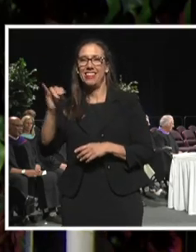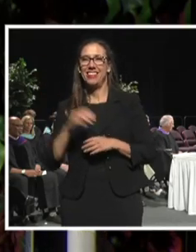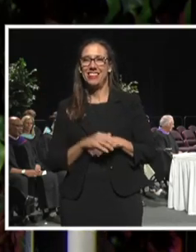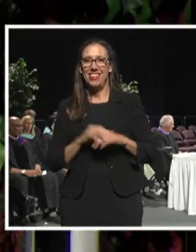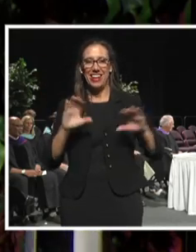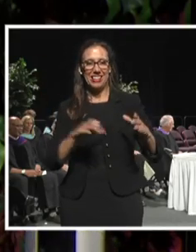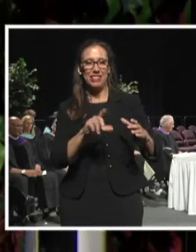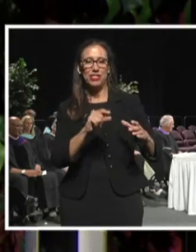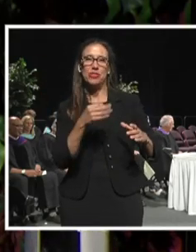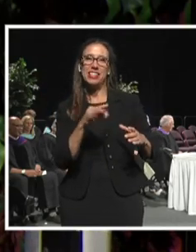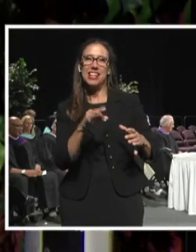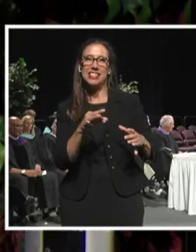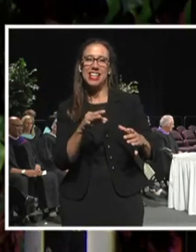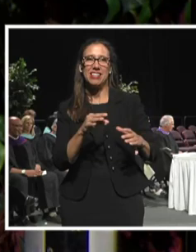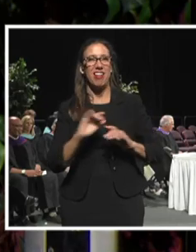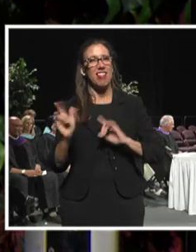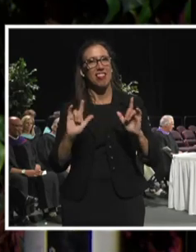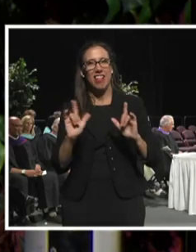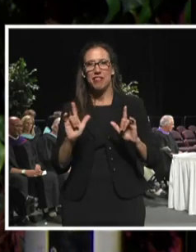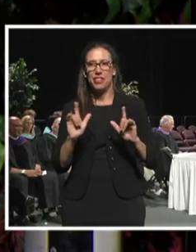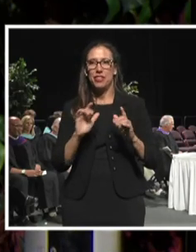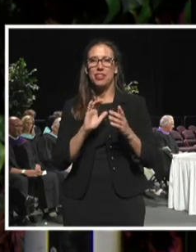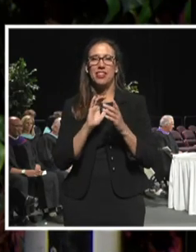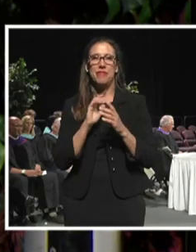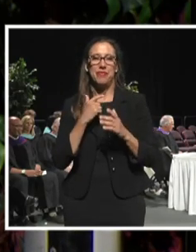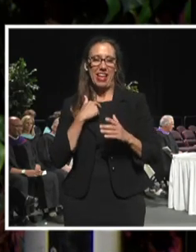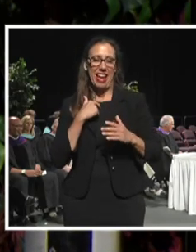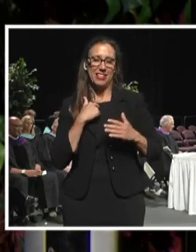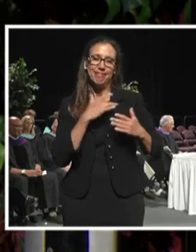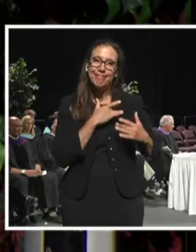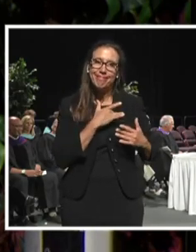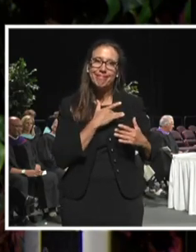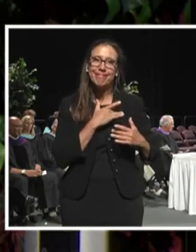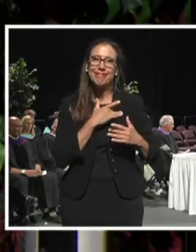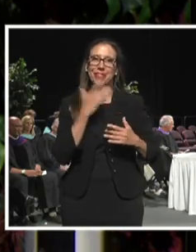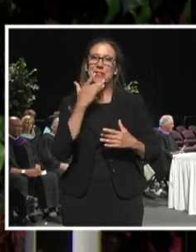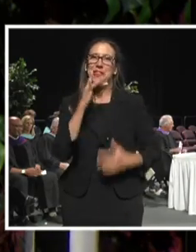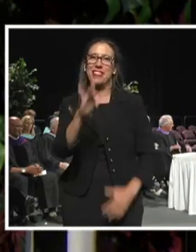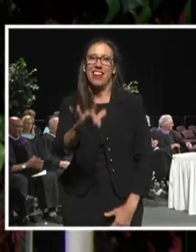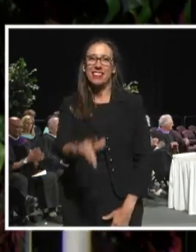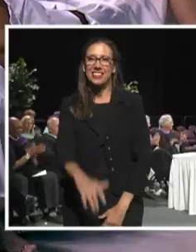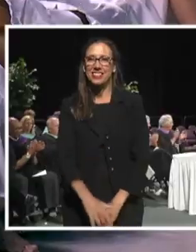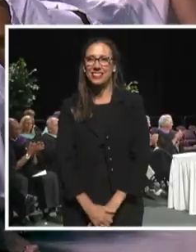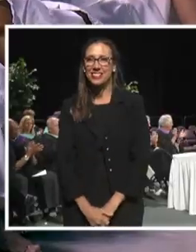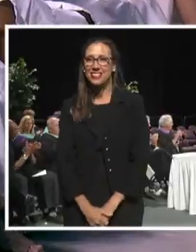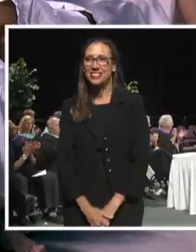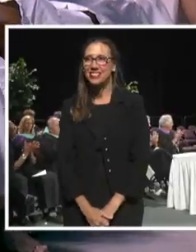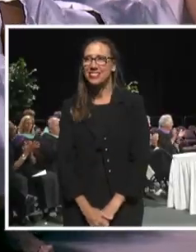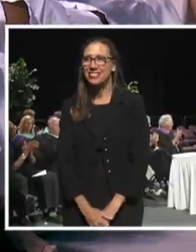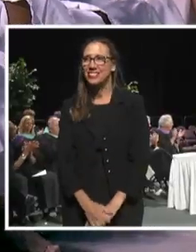I love you 3,000. And from the bottom of my heart, I wish you all the very best of luck. Thank you.